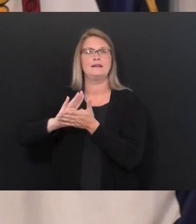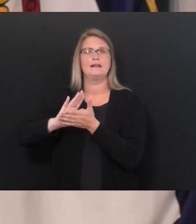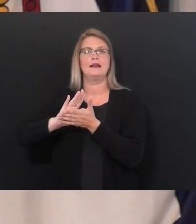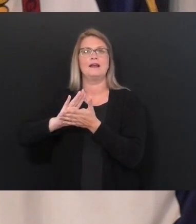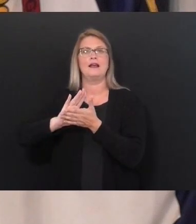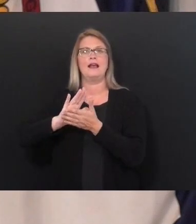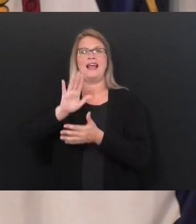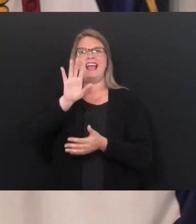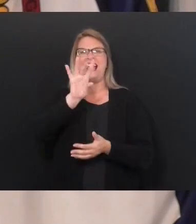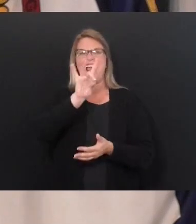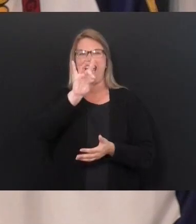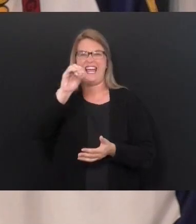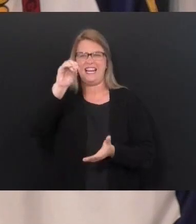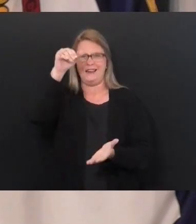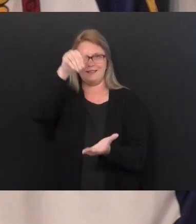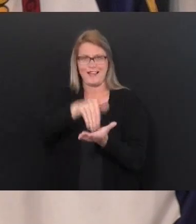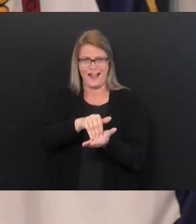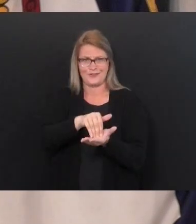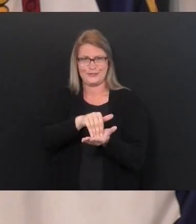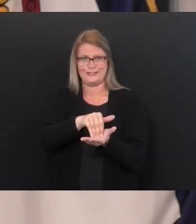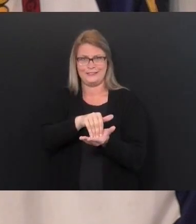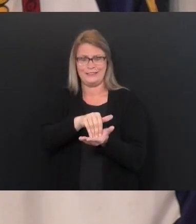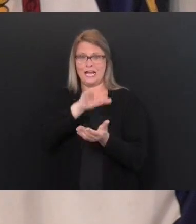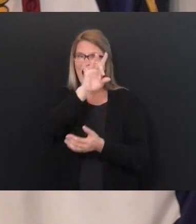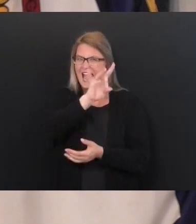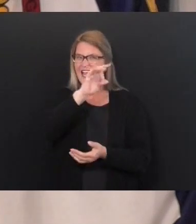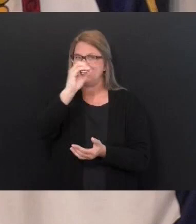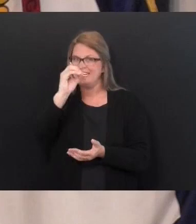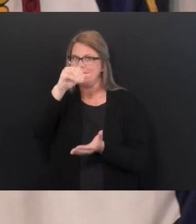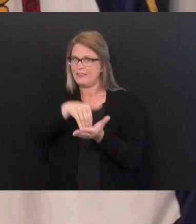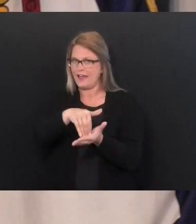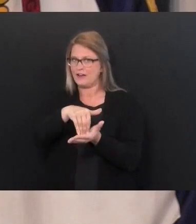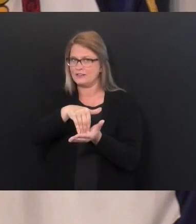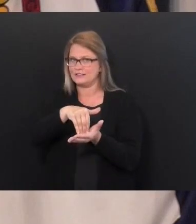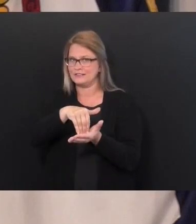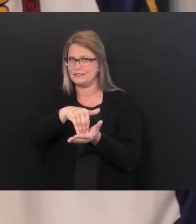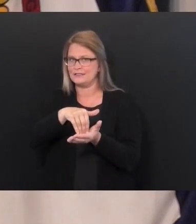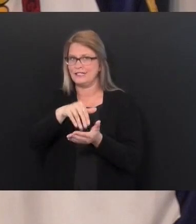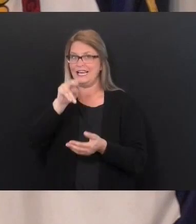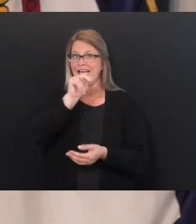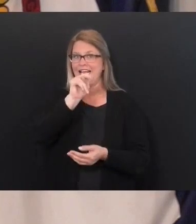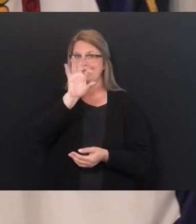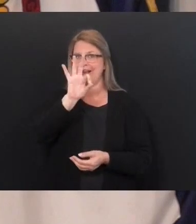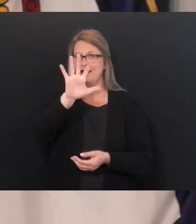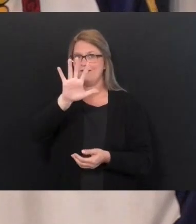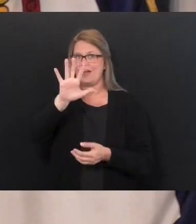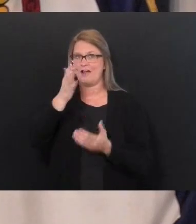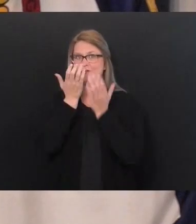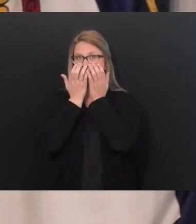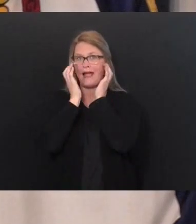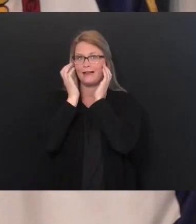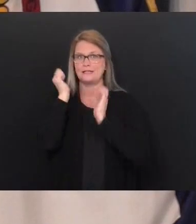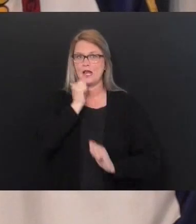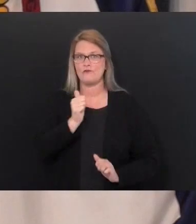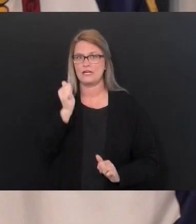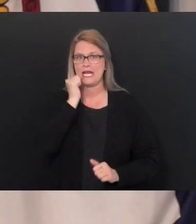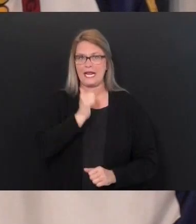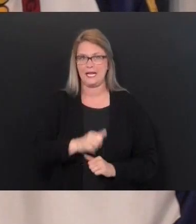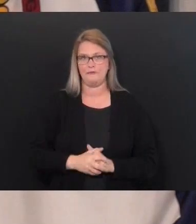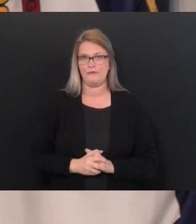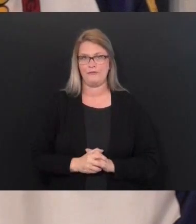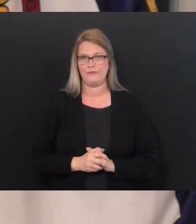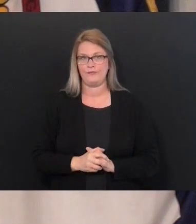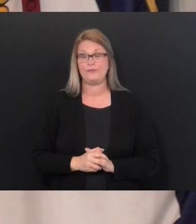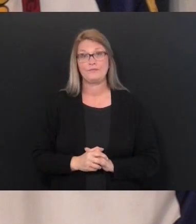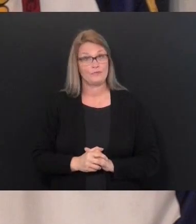cleanse 80,000, that's 80,000 N95 masks a day.